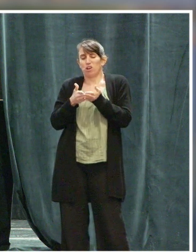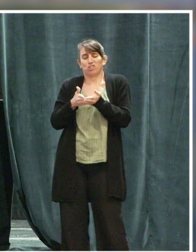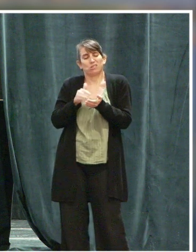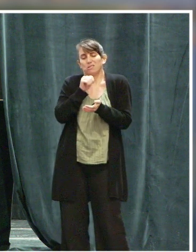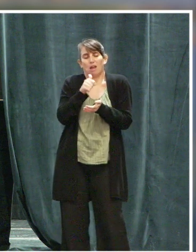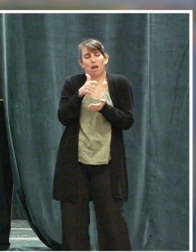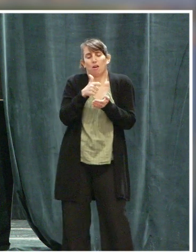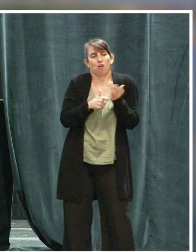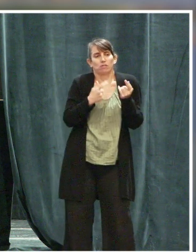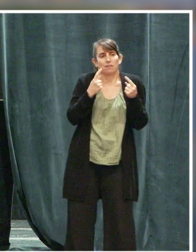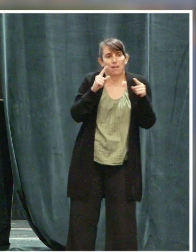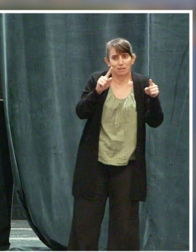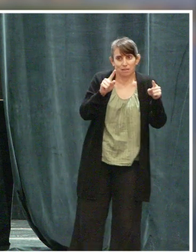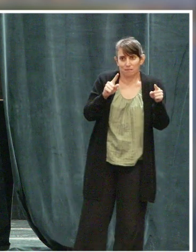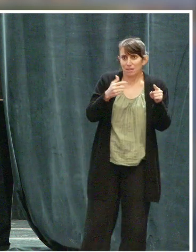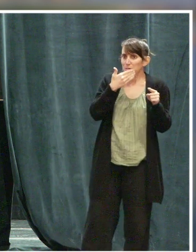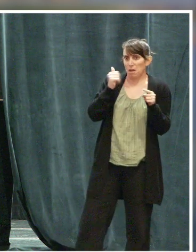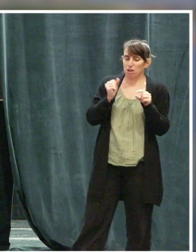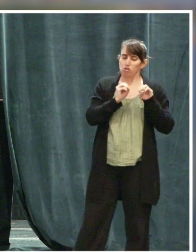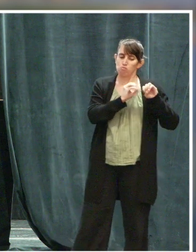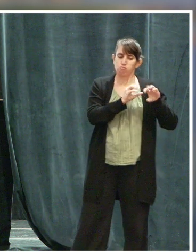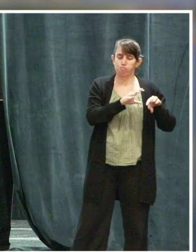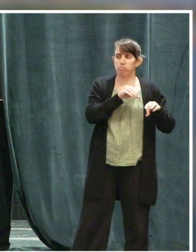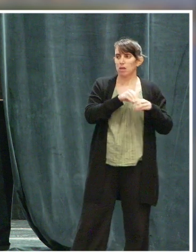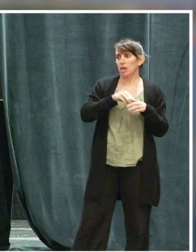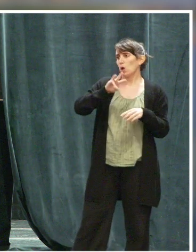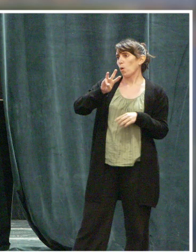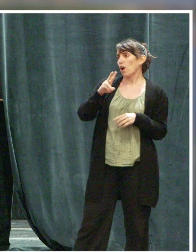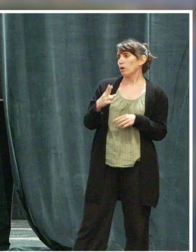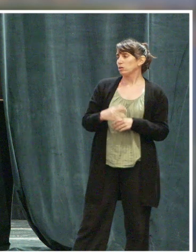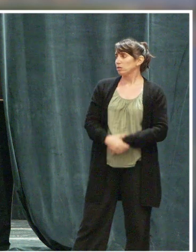much more cost effective to put that in a warehouse.